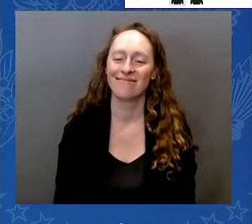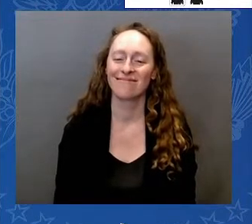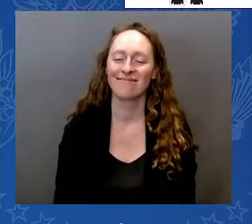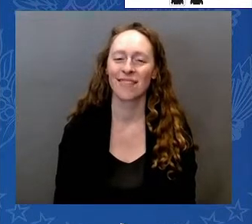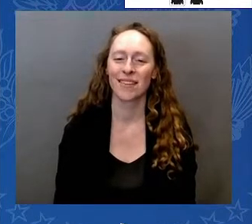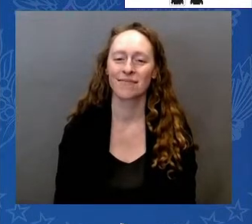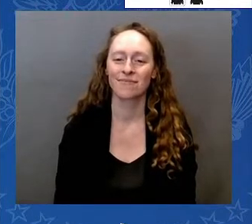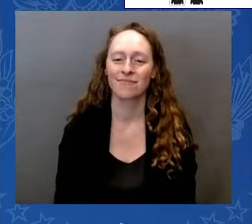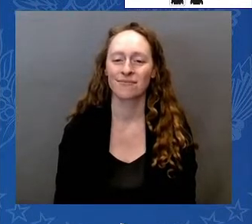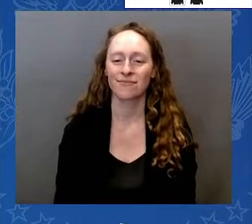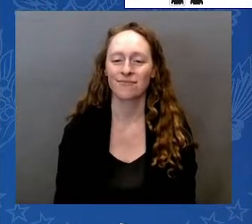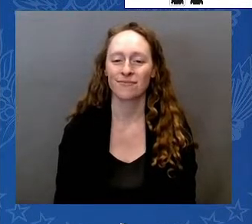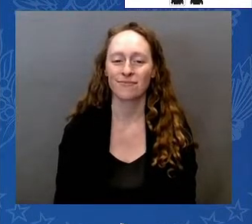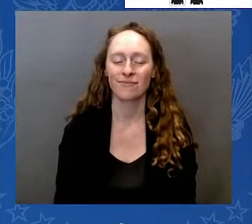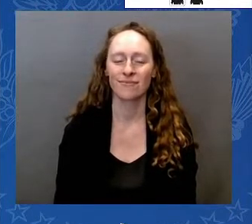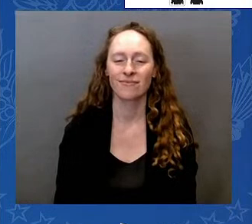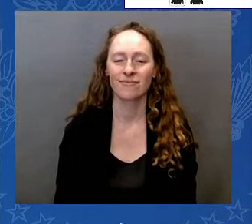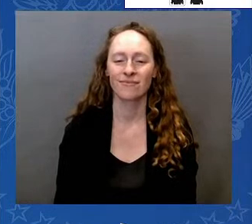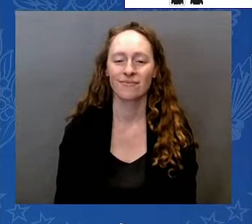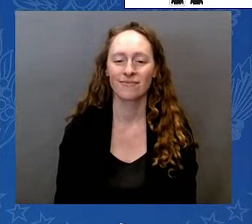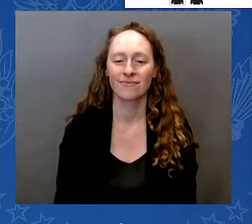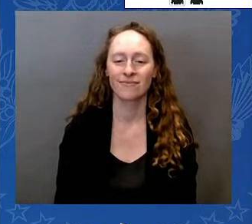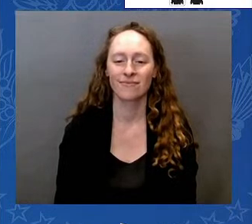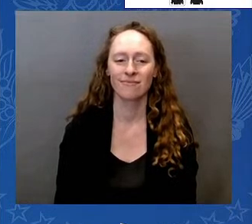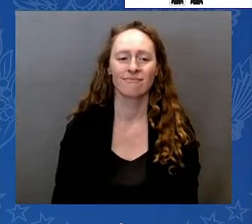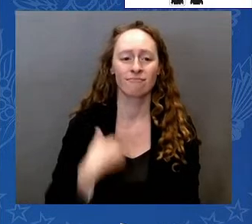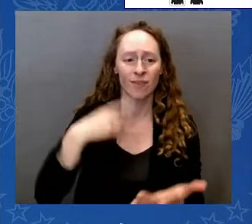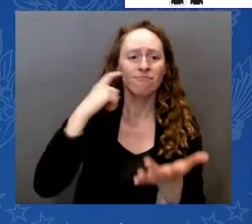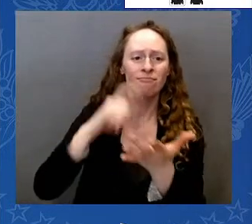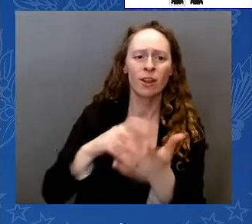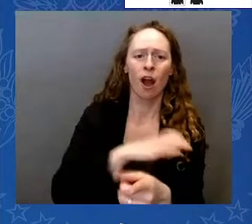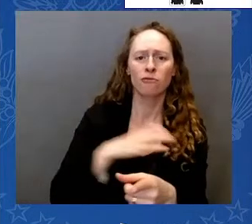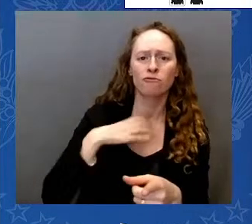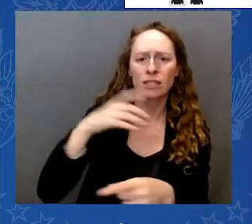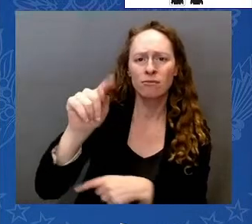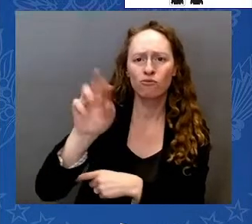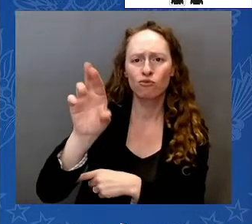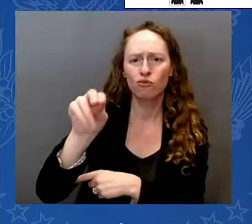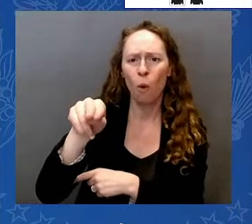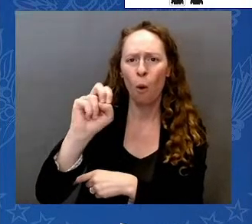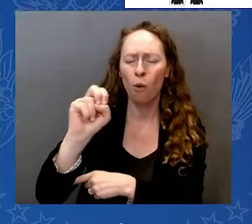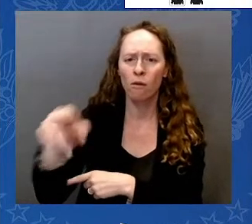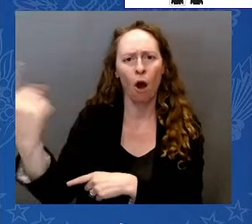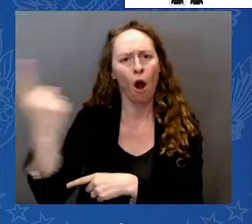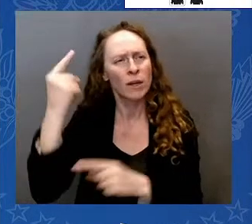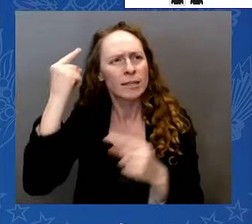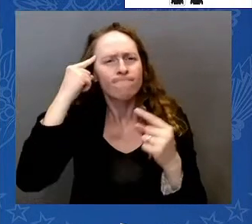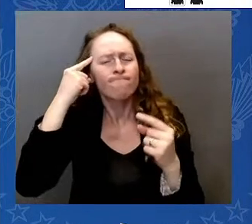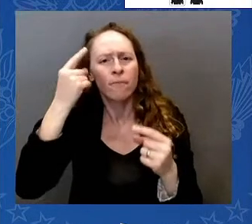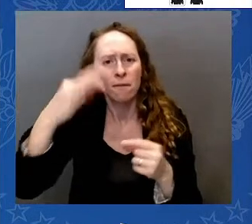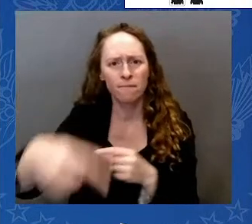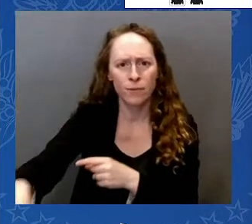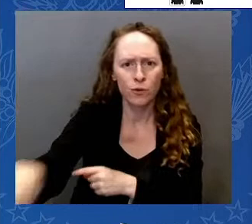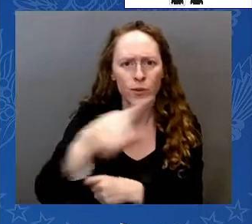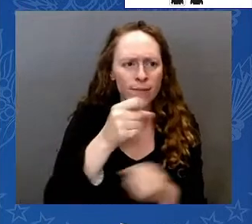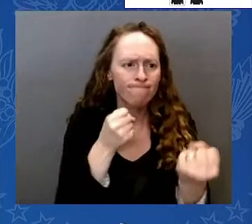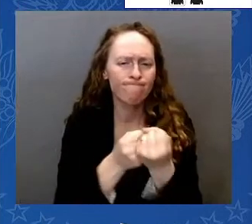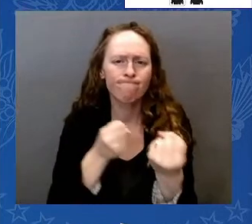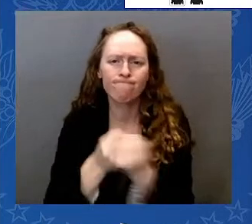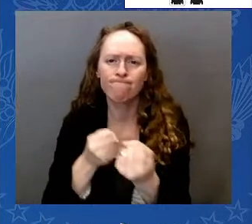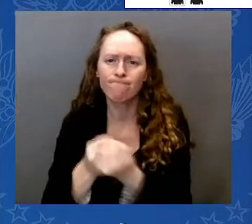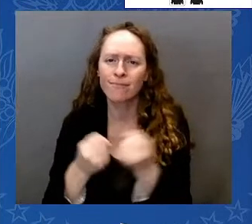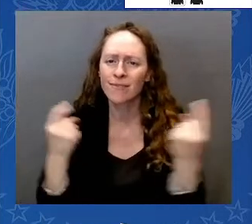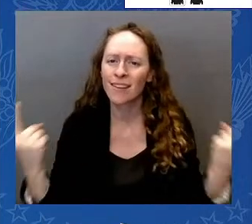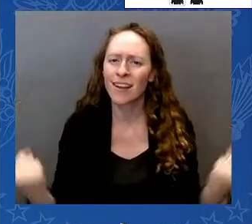and support of our veterans and modernizing our infrastructure, like expanding I-81, which is going to be expanded because of